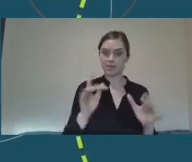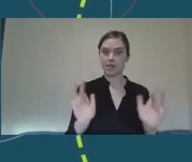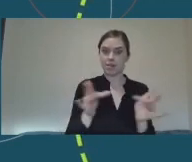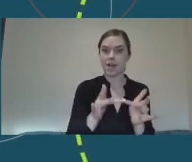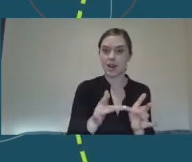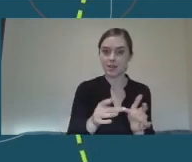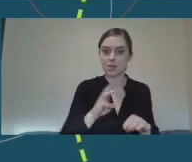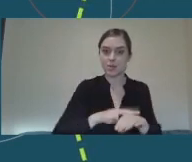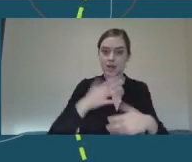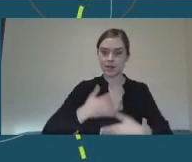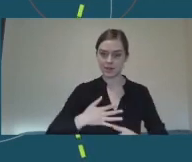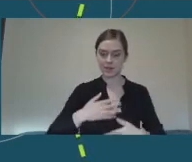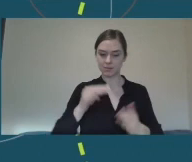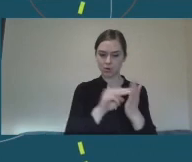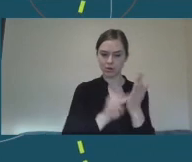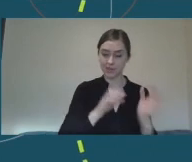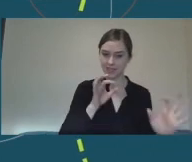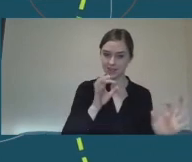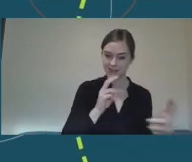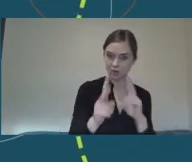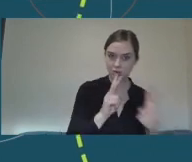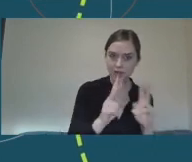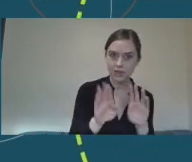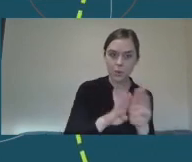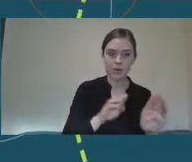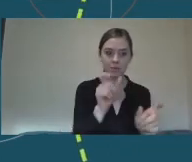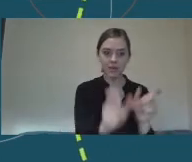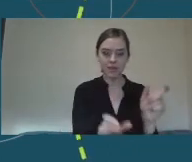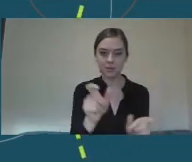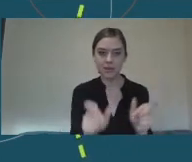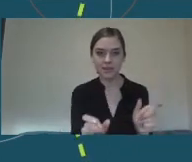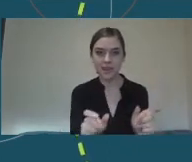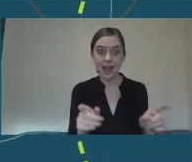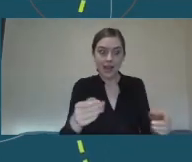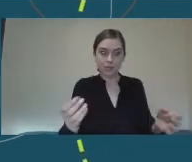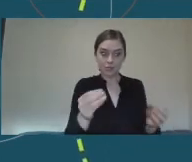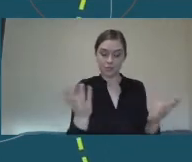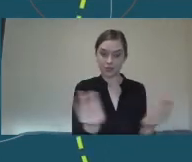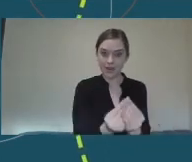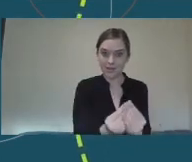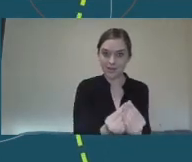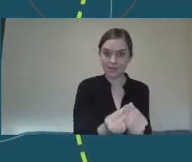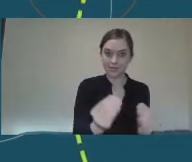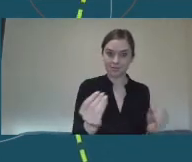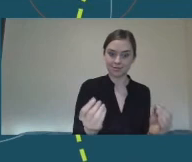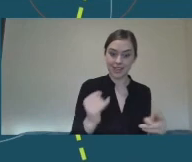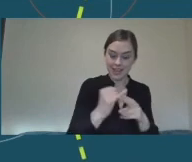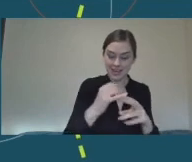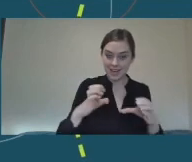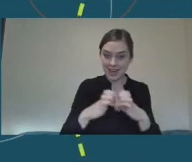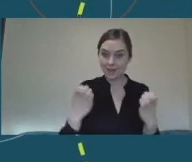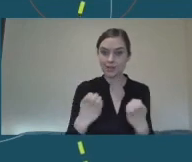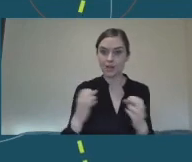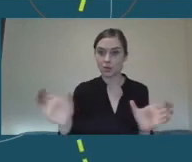the interaction of participants within each other and within each group is really starting